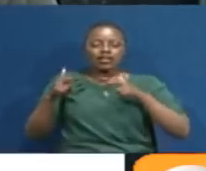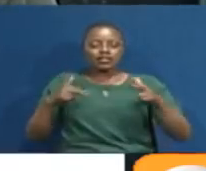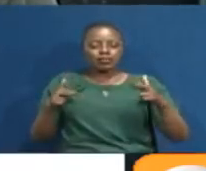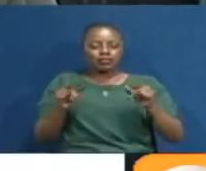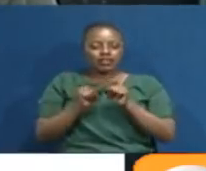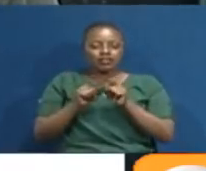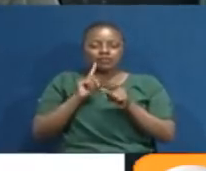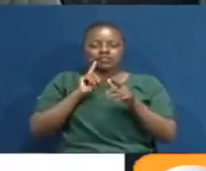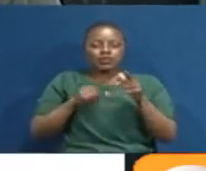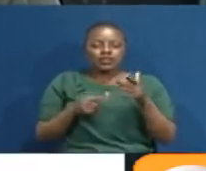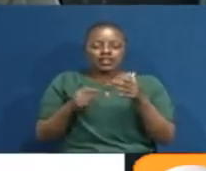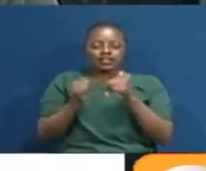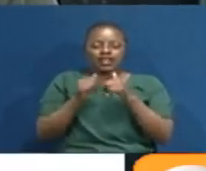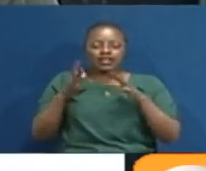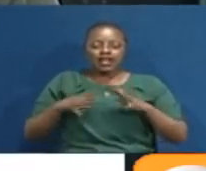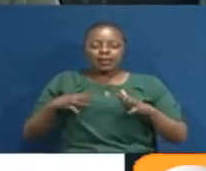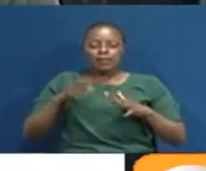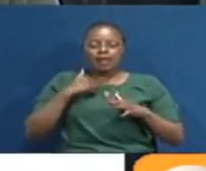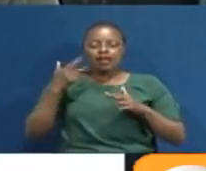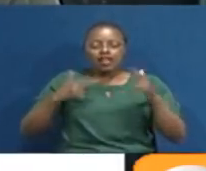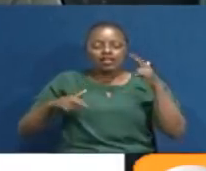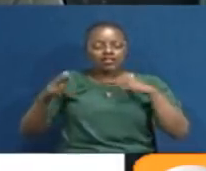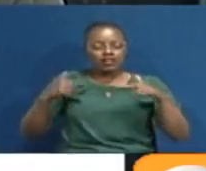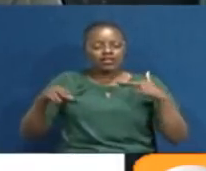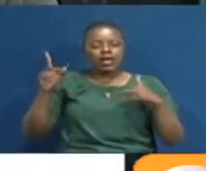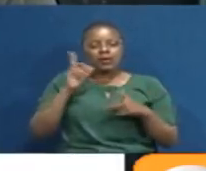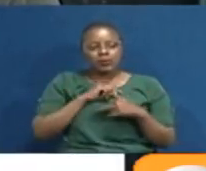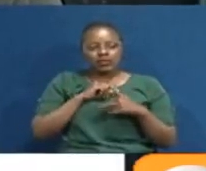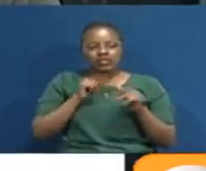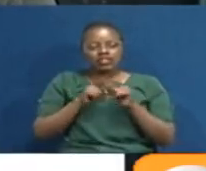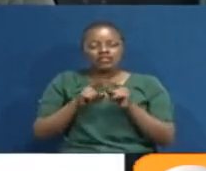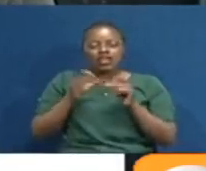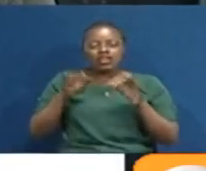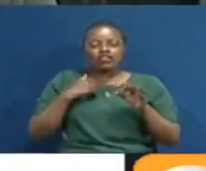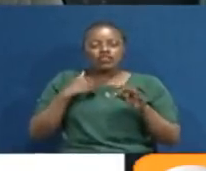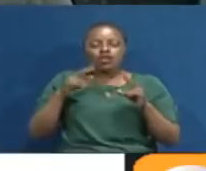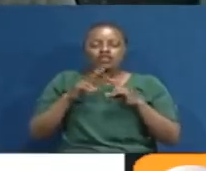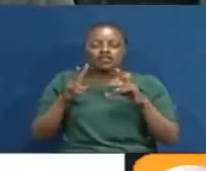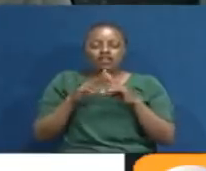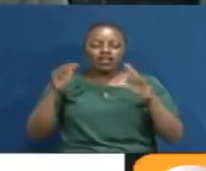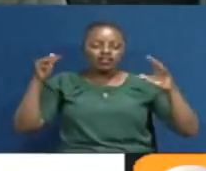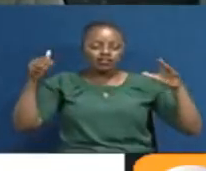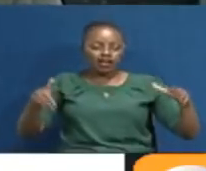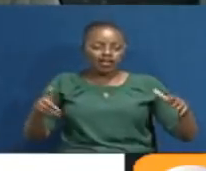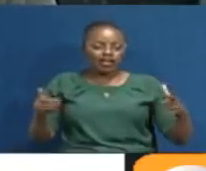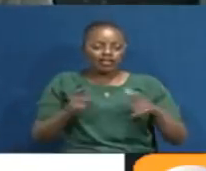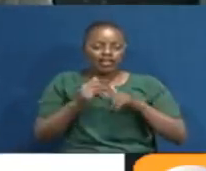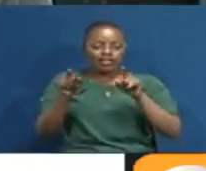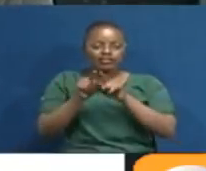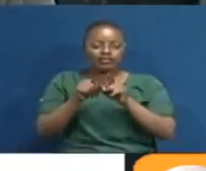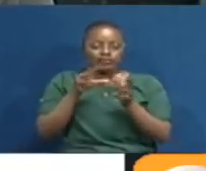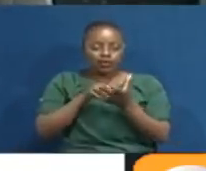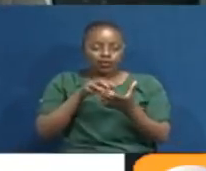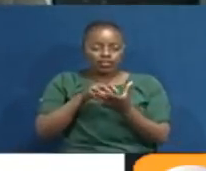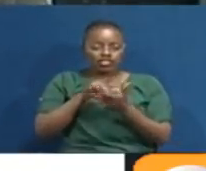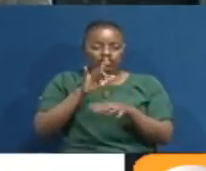and 1 out of, say, 10 people might have a reversible cause. Weight loss, if you're very overweight, there's certain